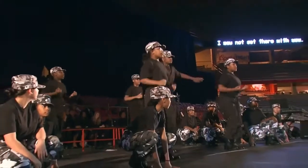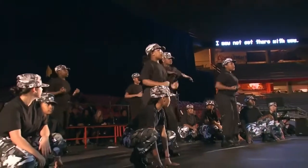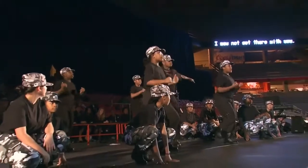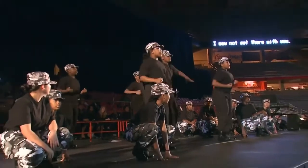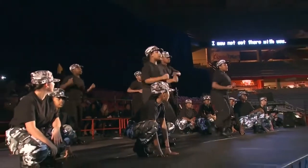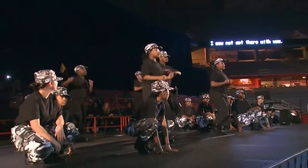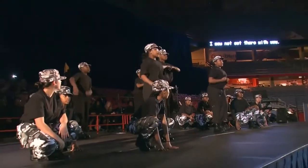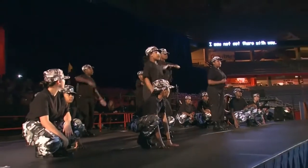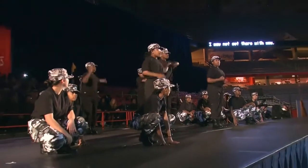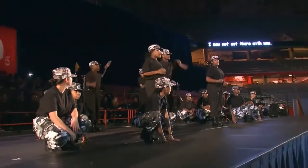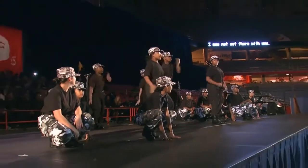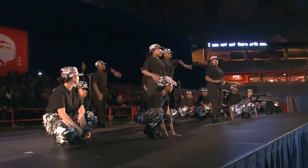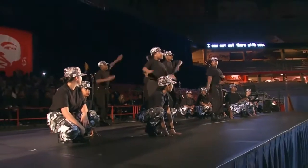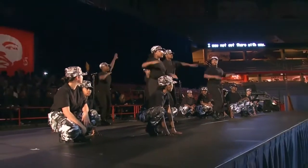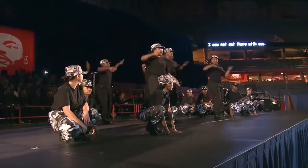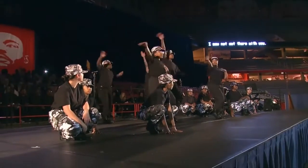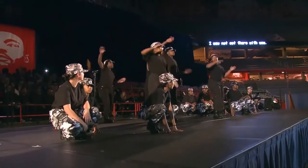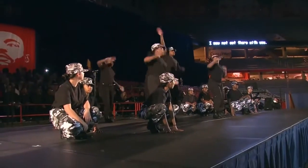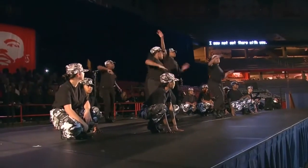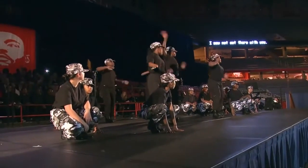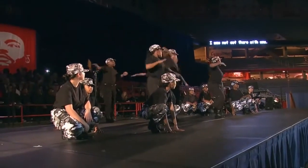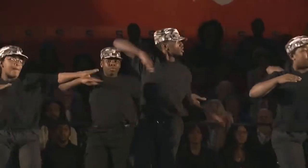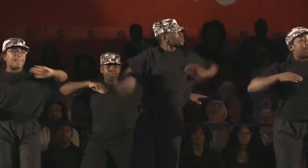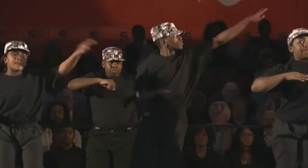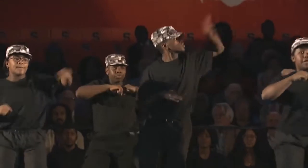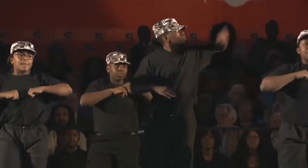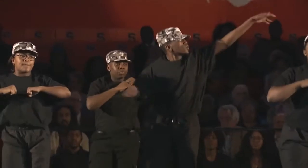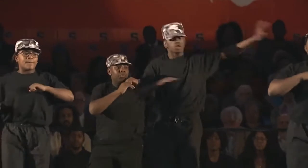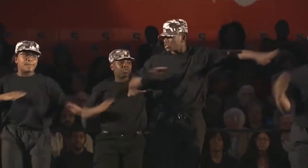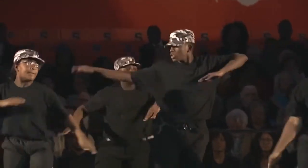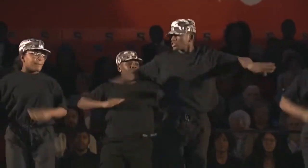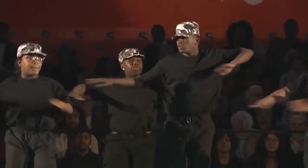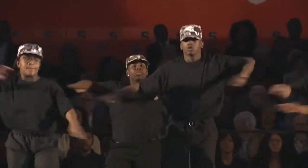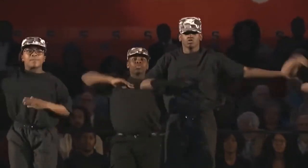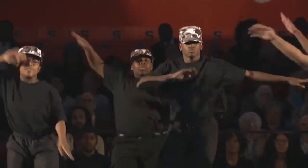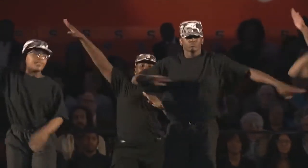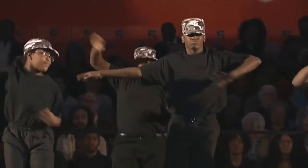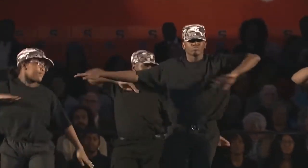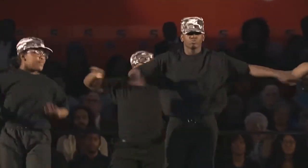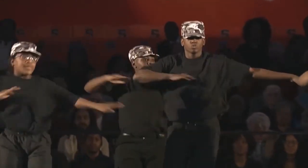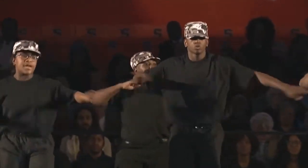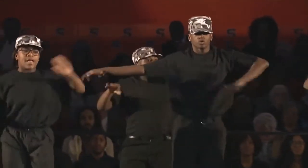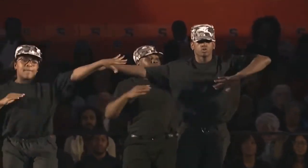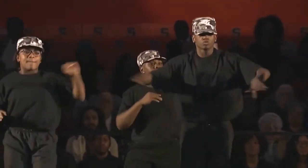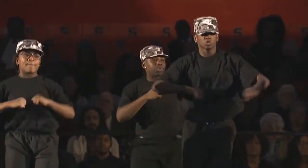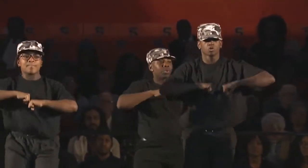tonight that we as a people will get to the promised land.